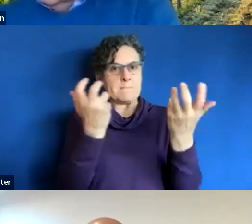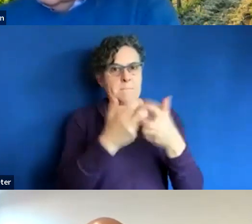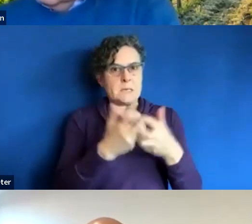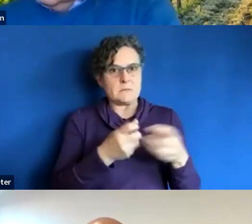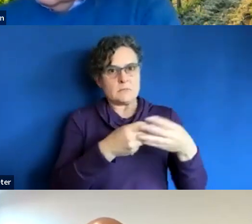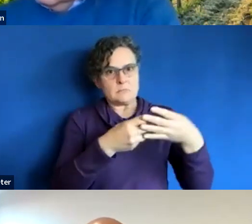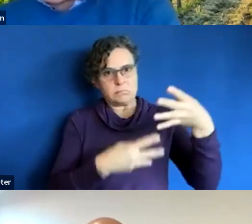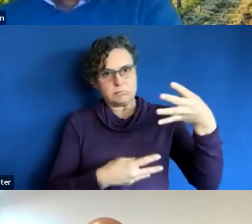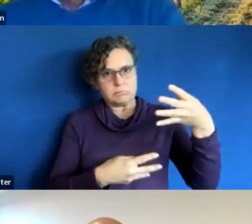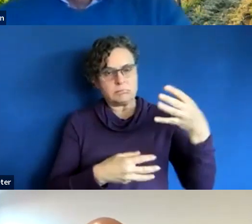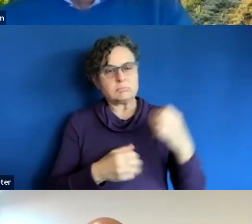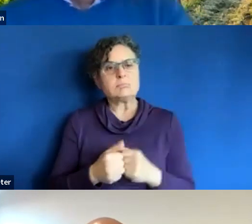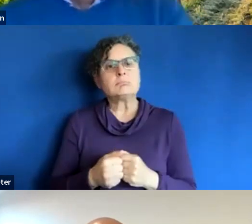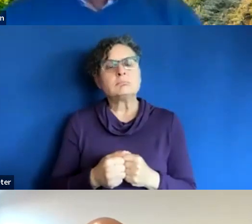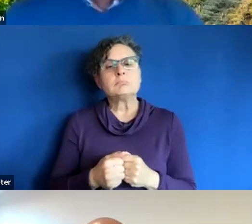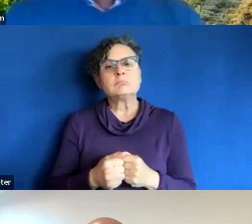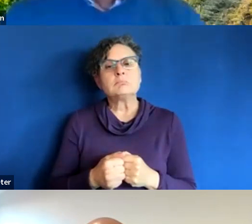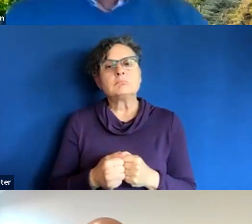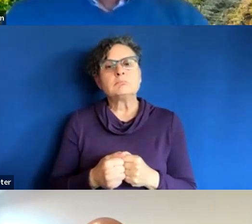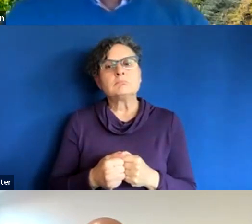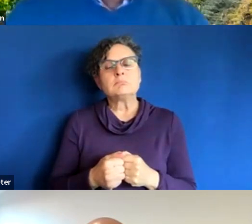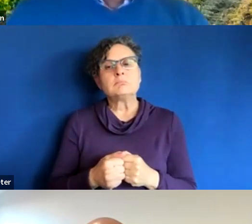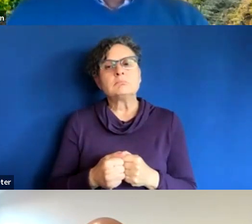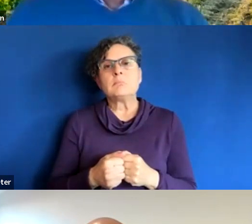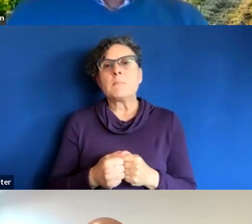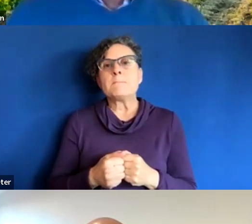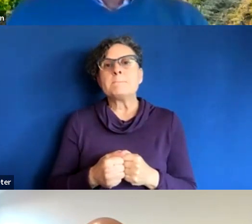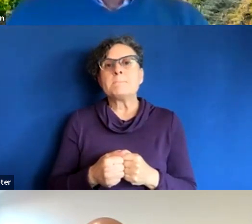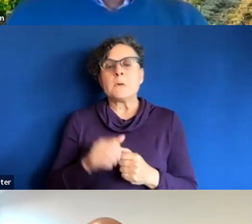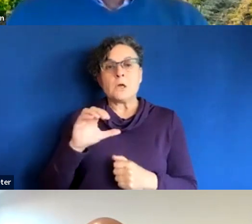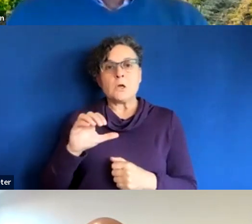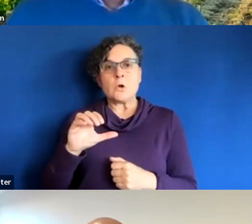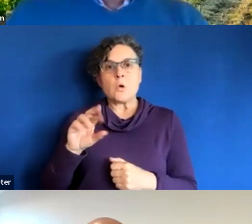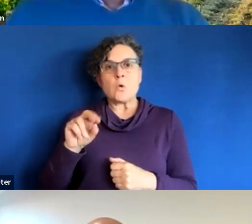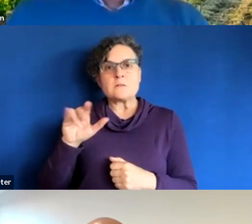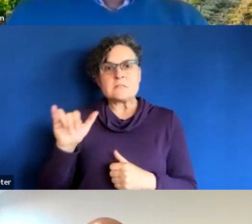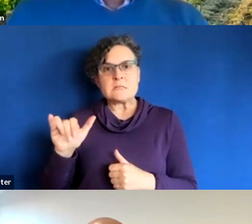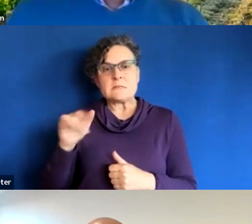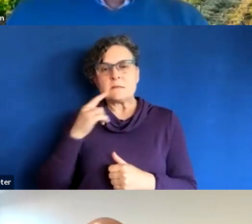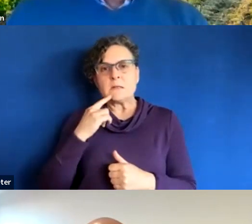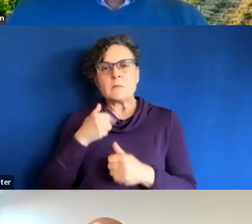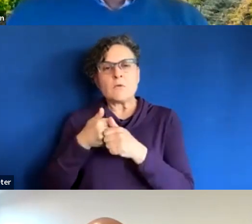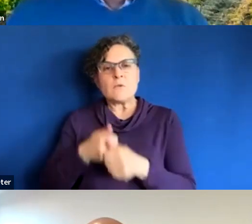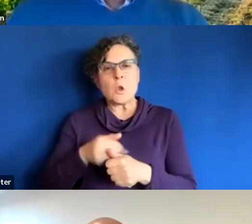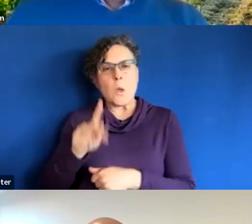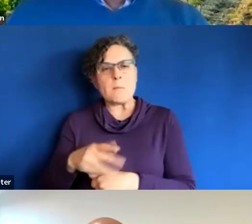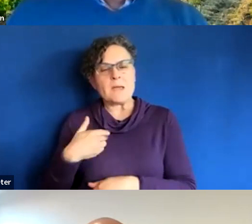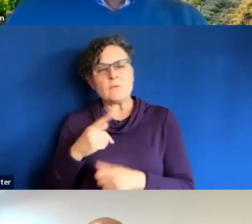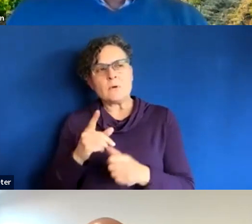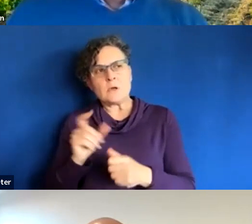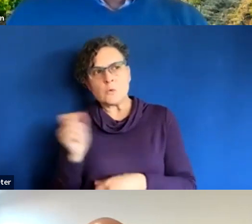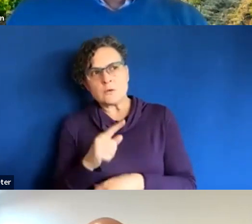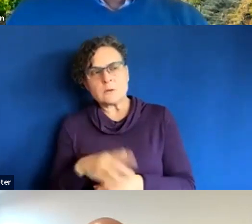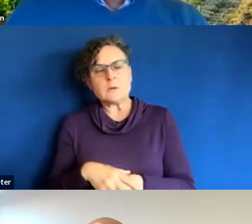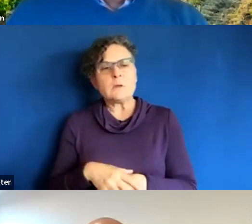location. And let me follow up for Mr. Moore and ask the next question, and that is, what